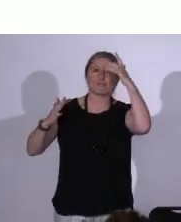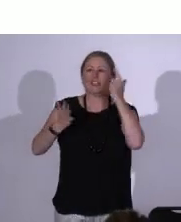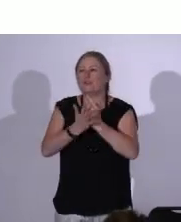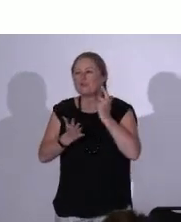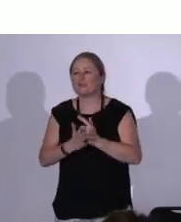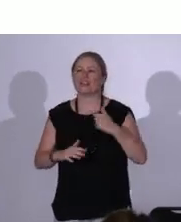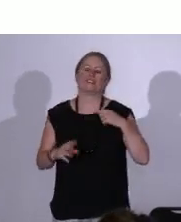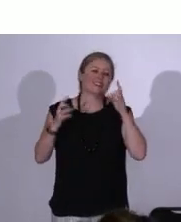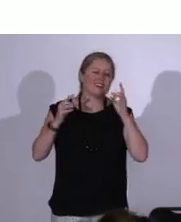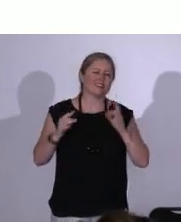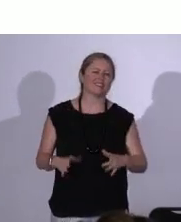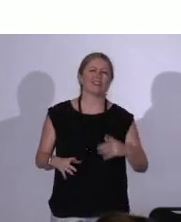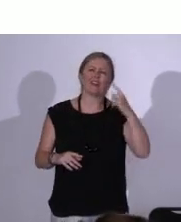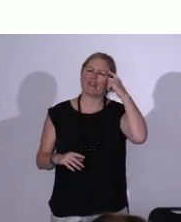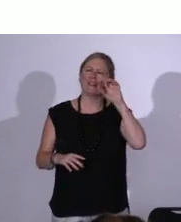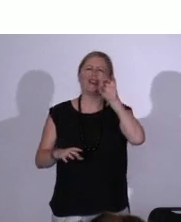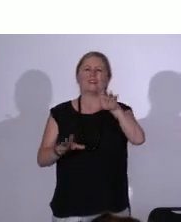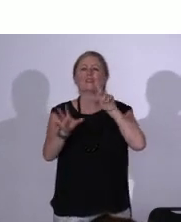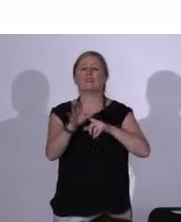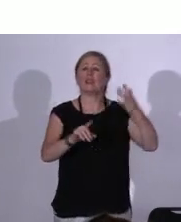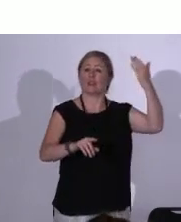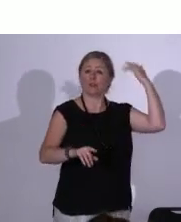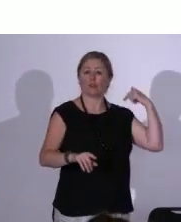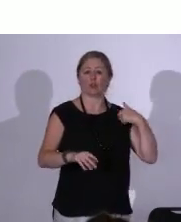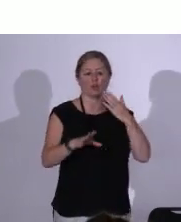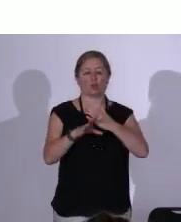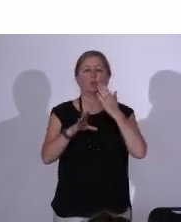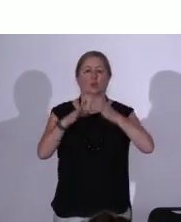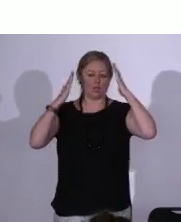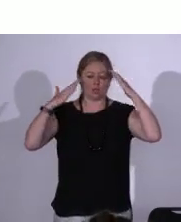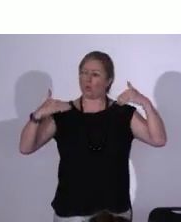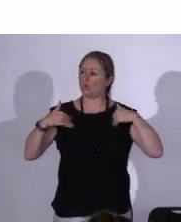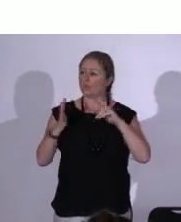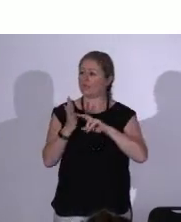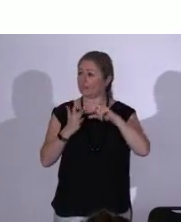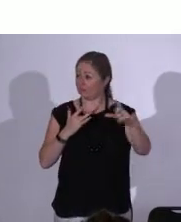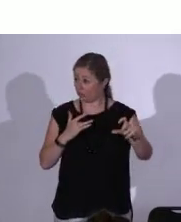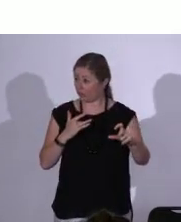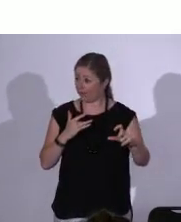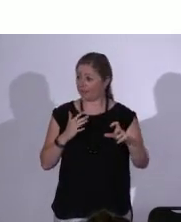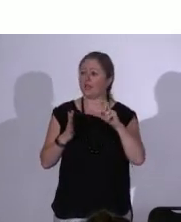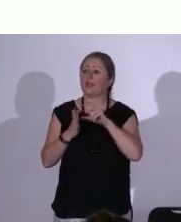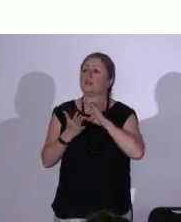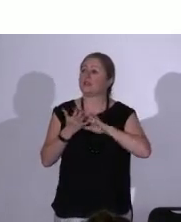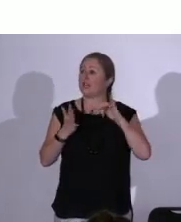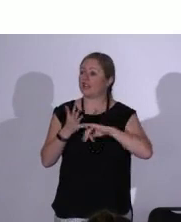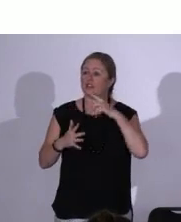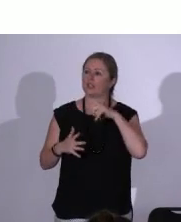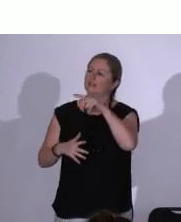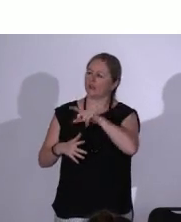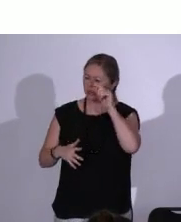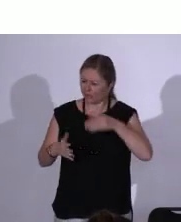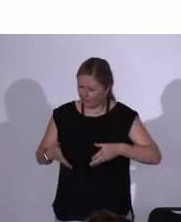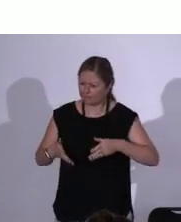It started off probably a decade ago when I was working at Autism Victoria, and Department of Health and Human Services told us, run a community of practice